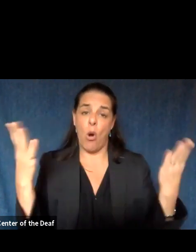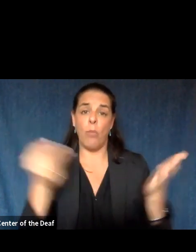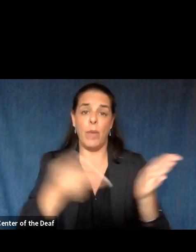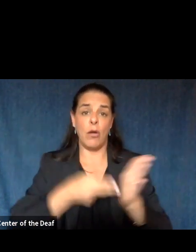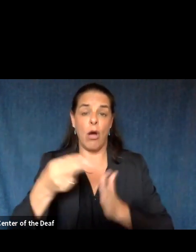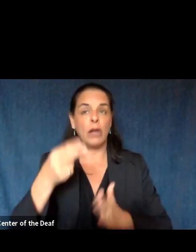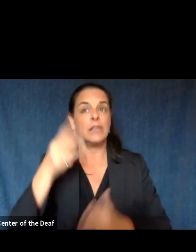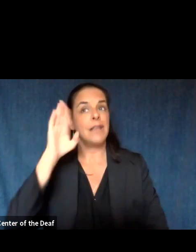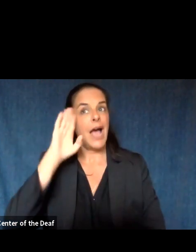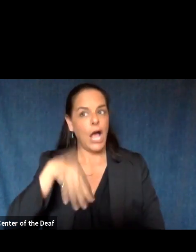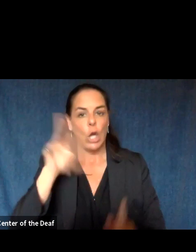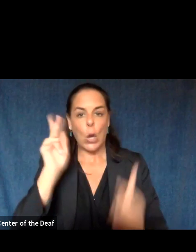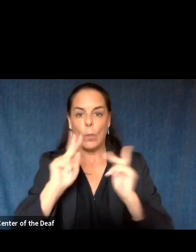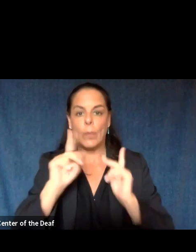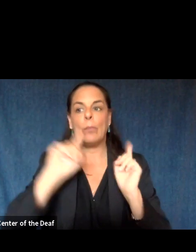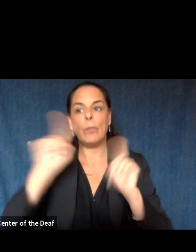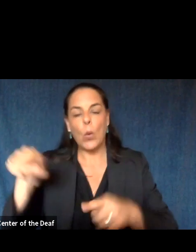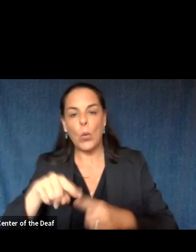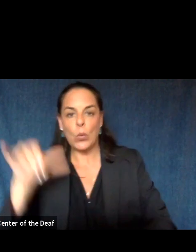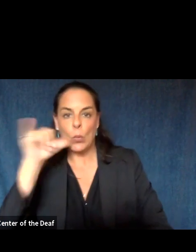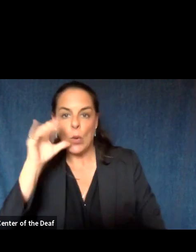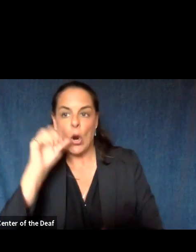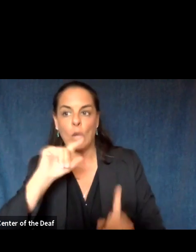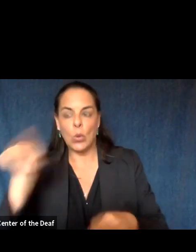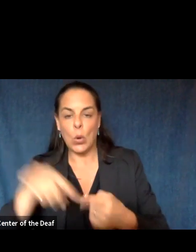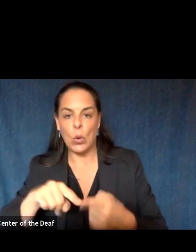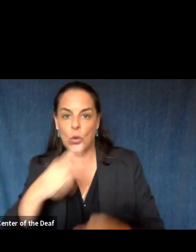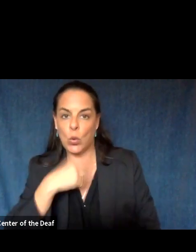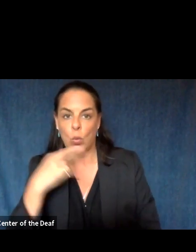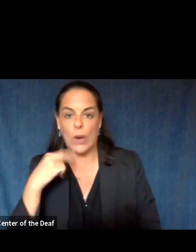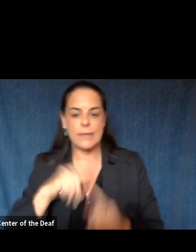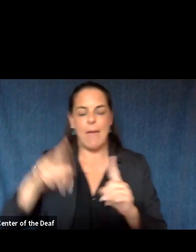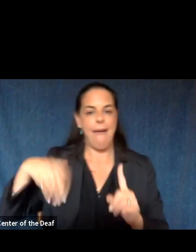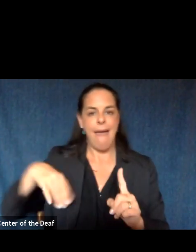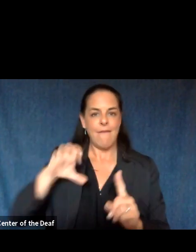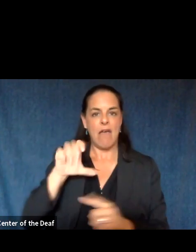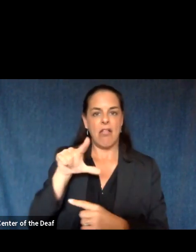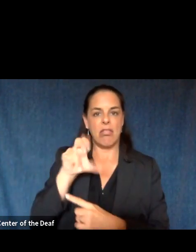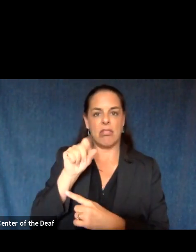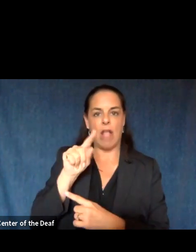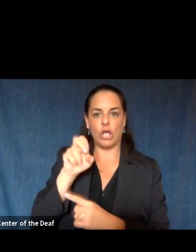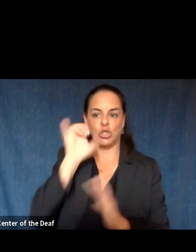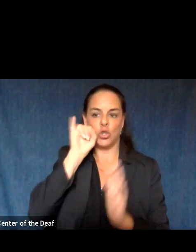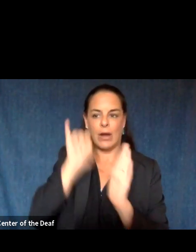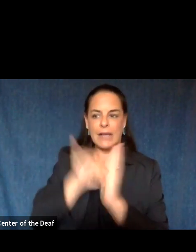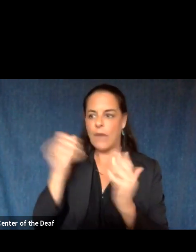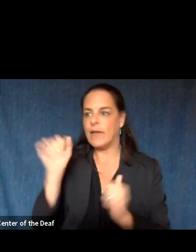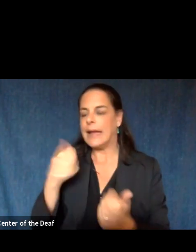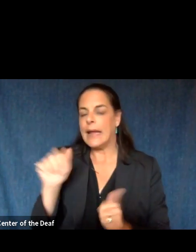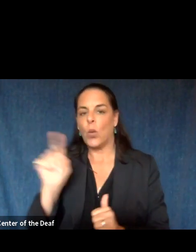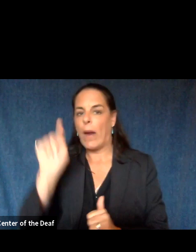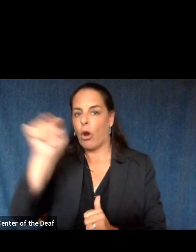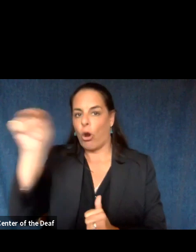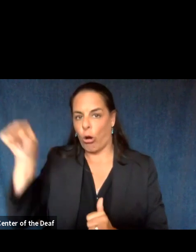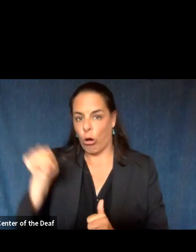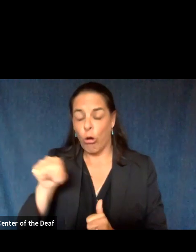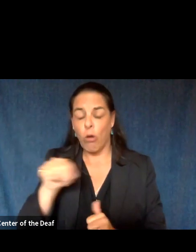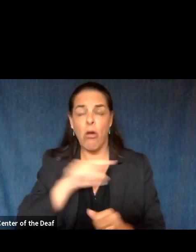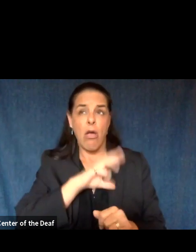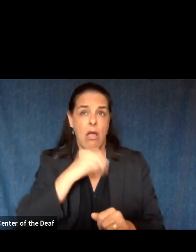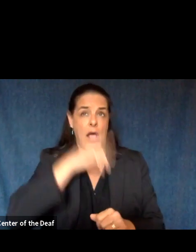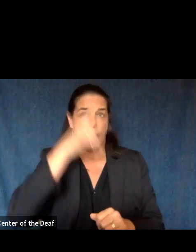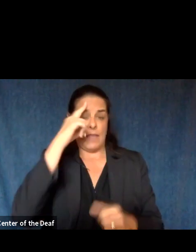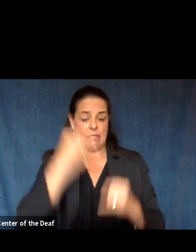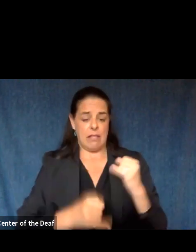folks are going to bars and restaurants. We just haven't had any clusters identified there. And a lot of times we talked, I believe in the last Board of